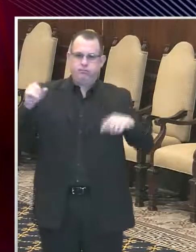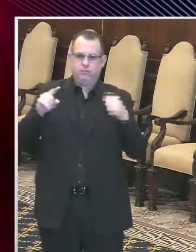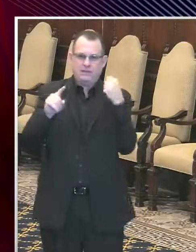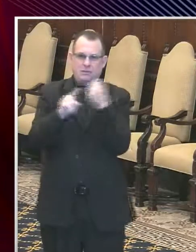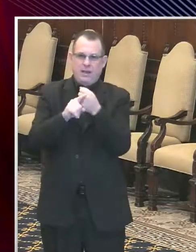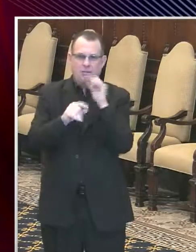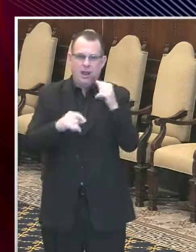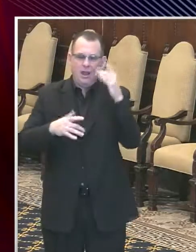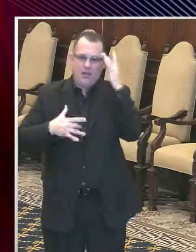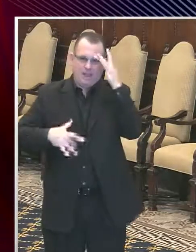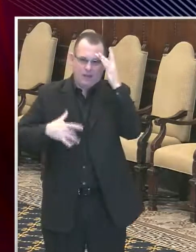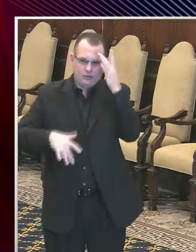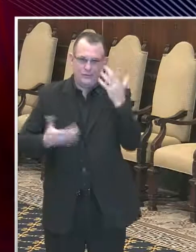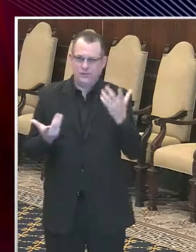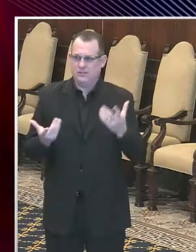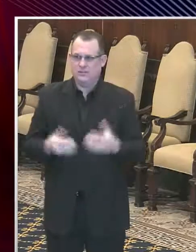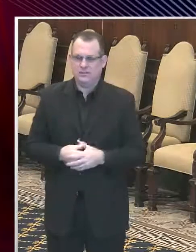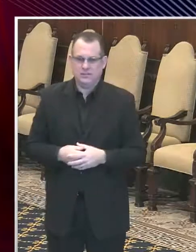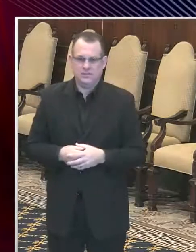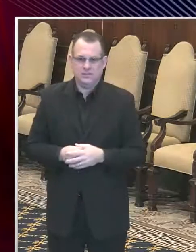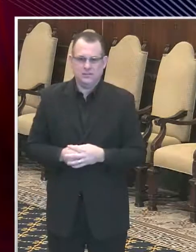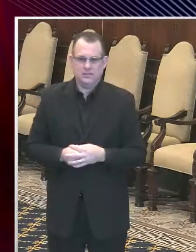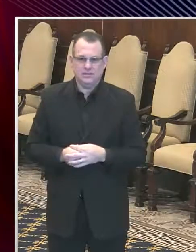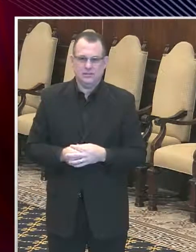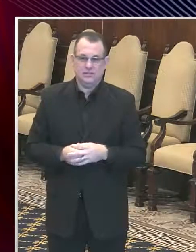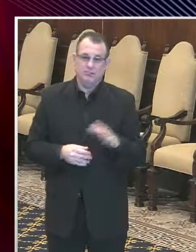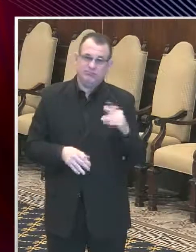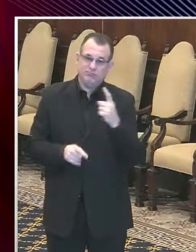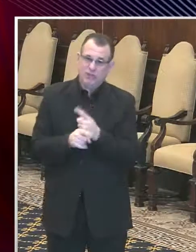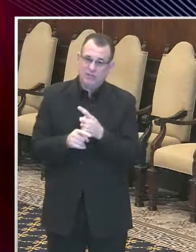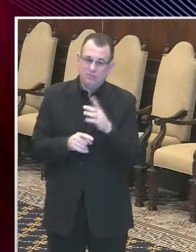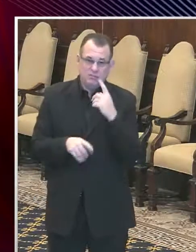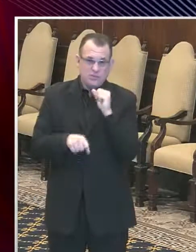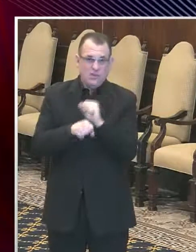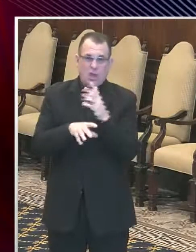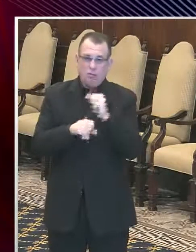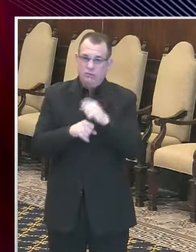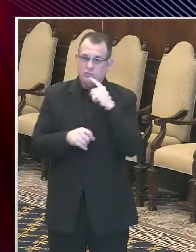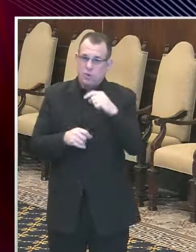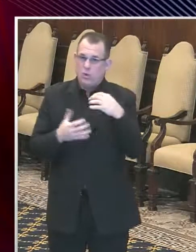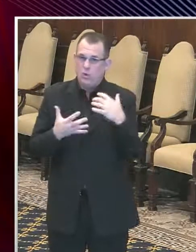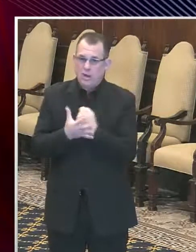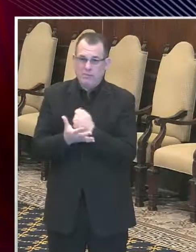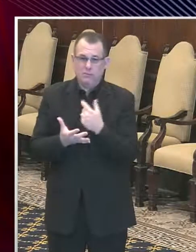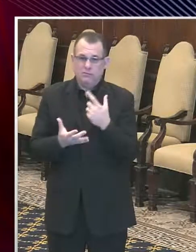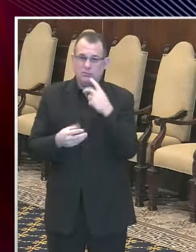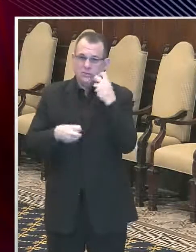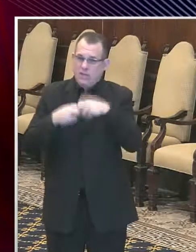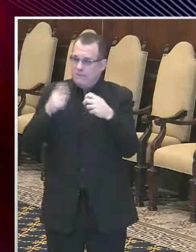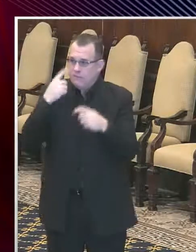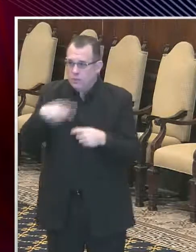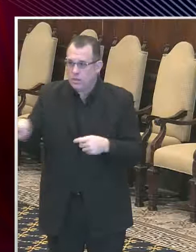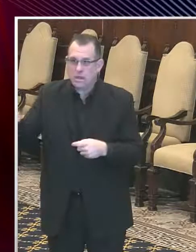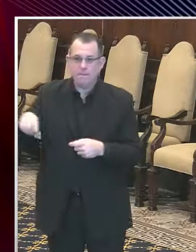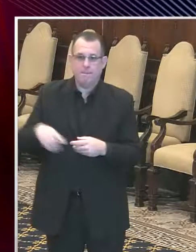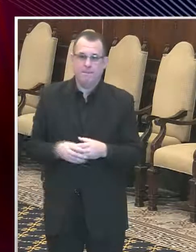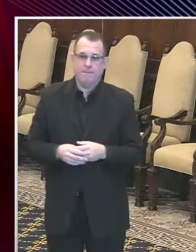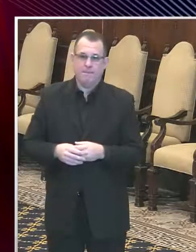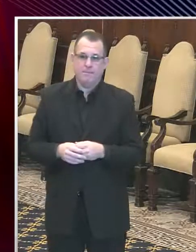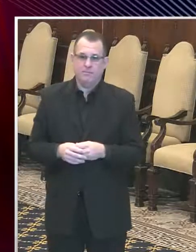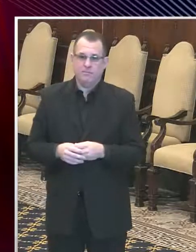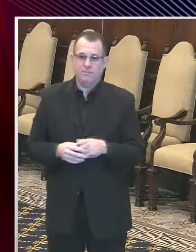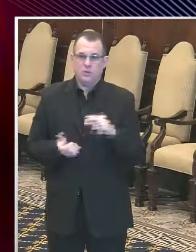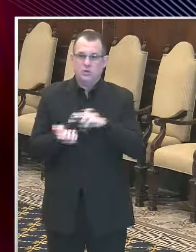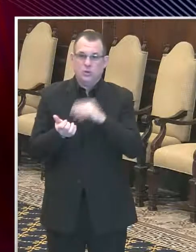to that? Many of the workers are in fact low wage and it's difficult for them. Many nursing homes have difficulty maintaining staffing through